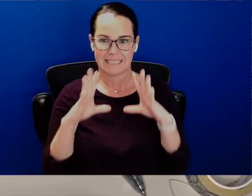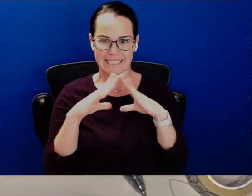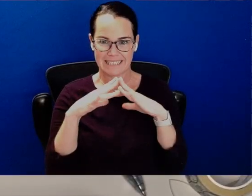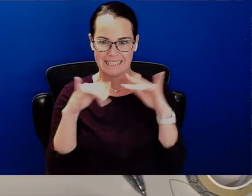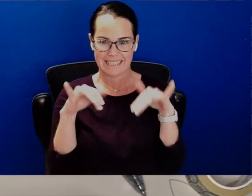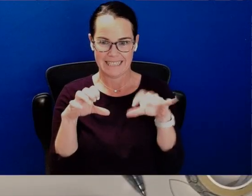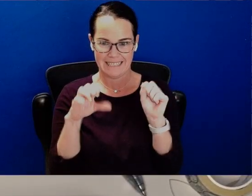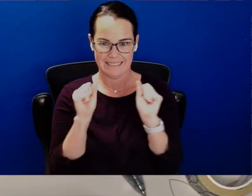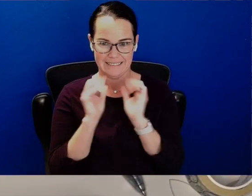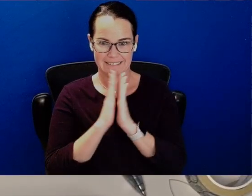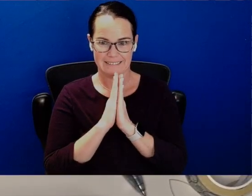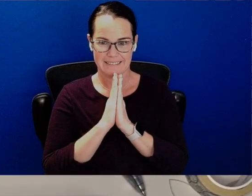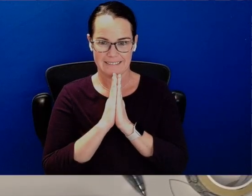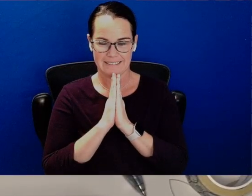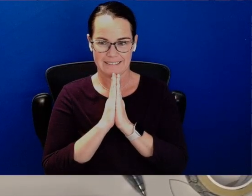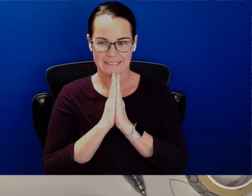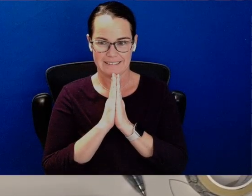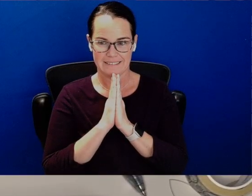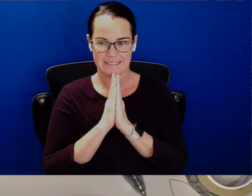Yes.